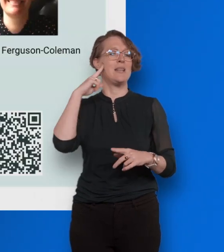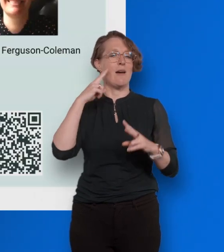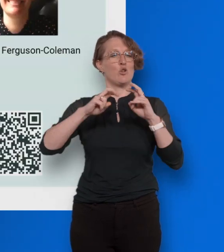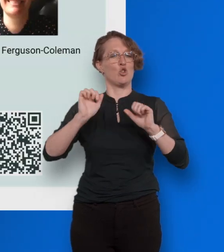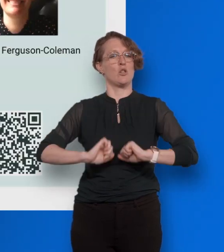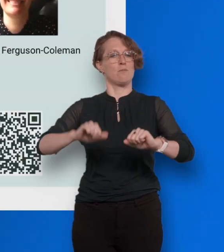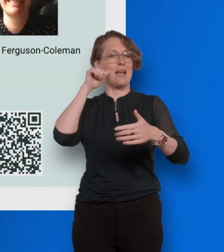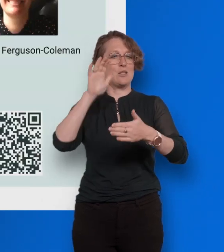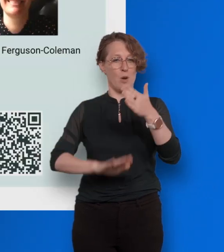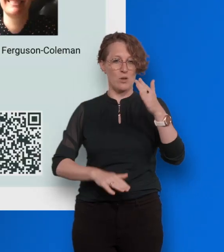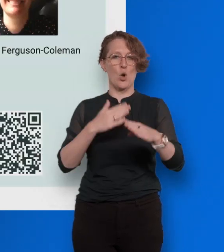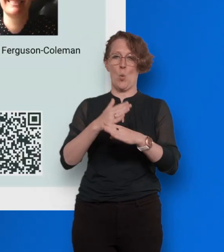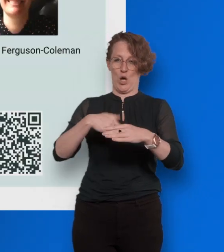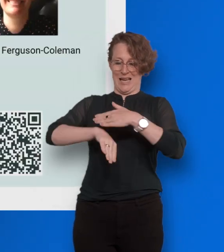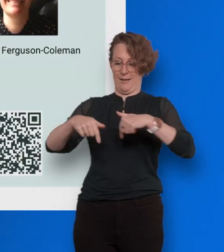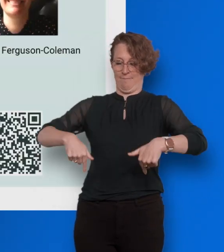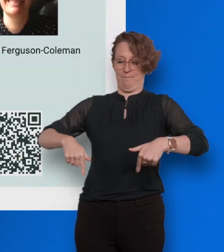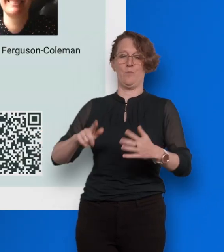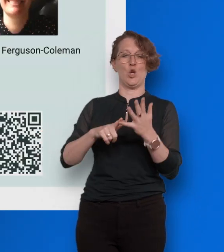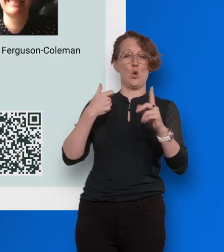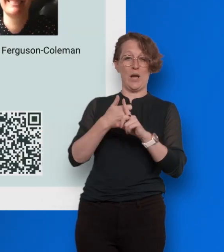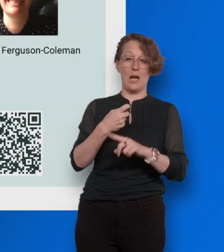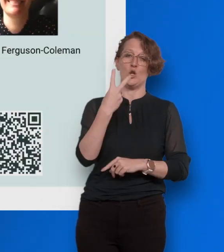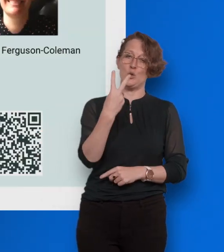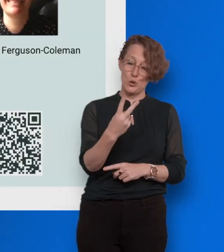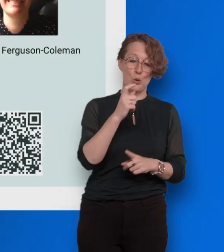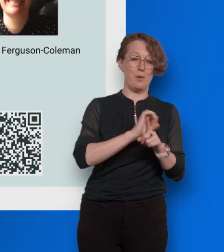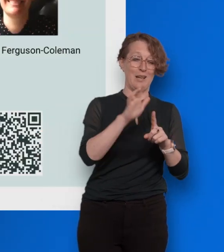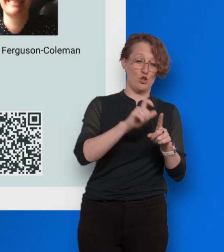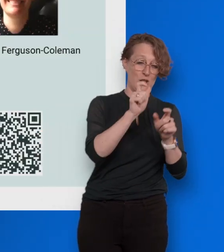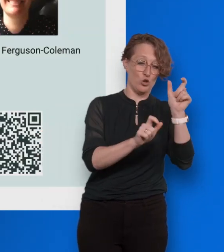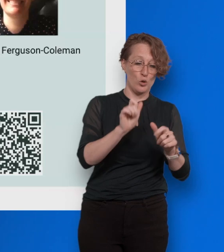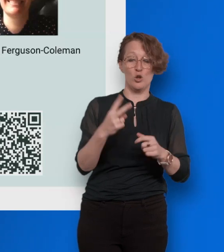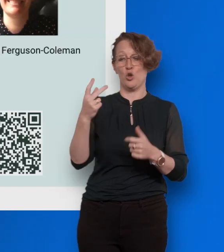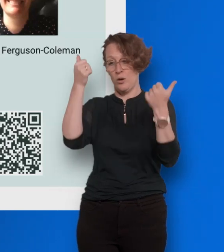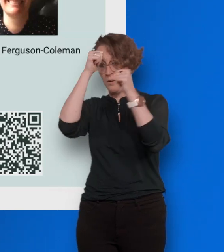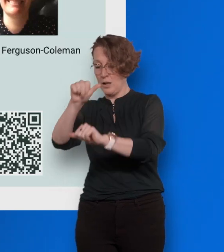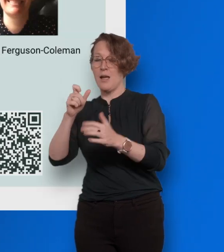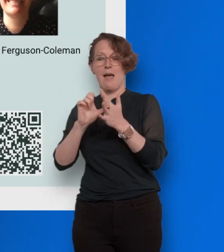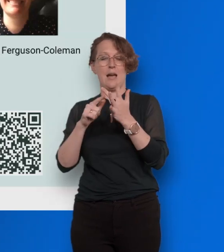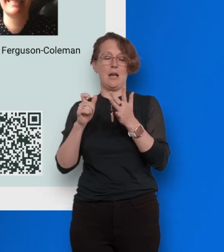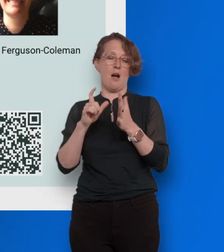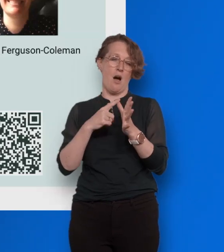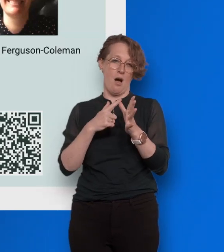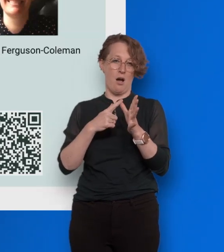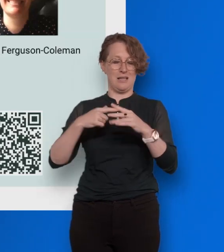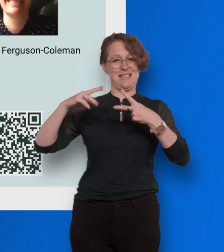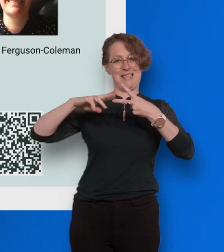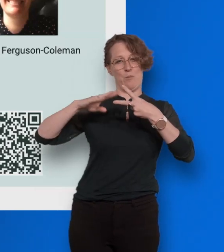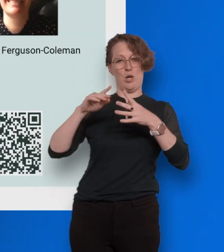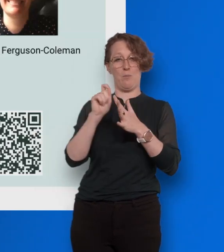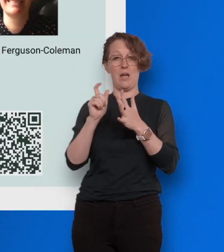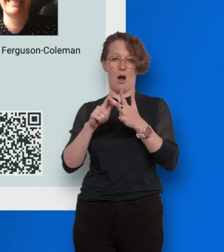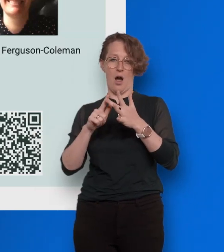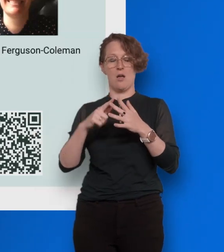experience of working in the UK. So we have 2 PhD students, 2 academics, and it's chaired by EDICa's deputy PI,